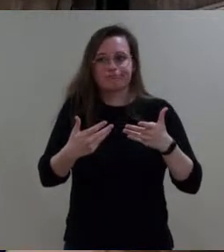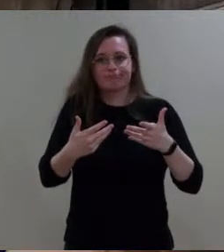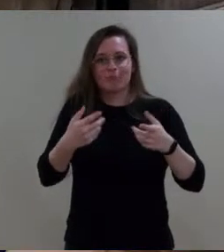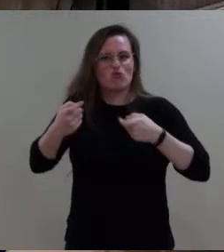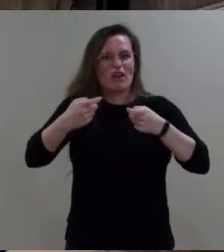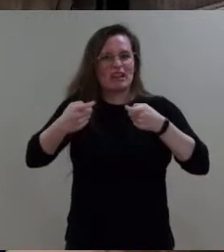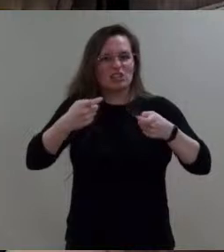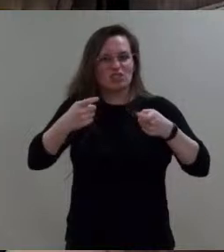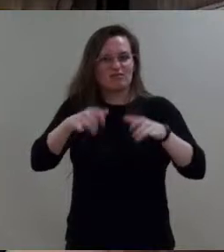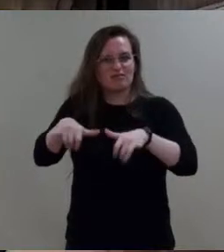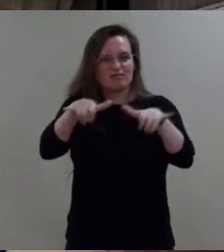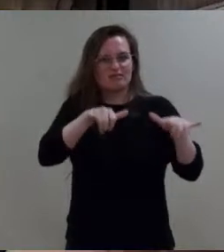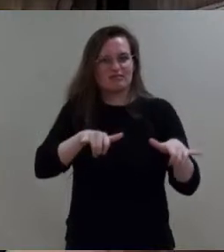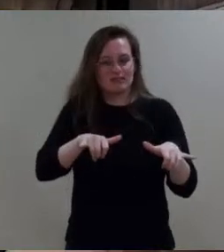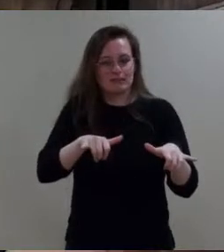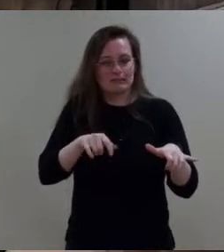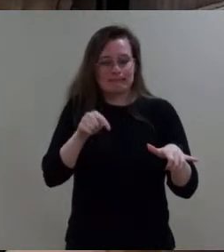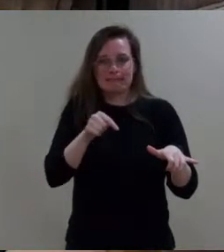for